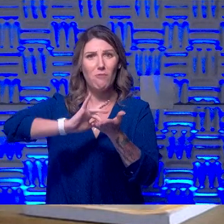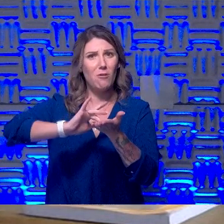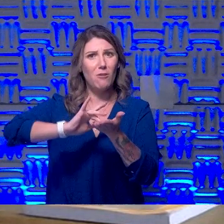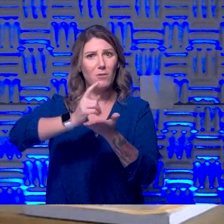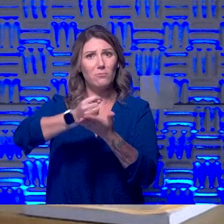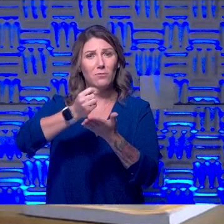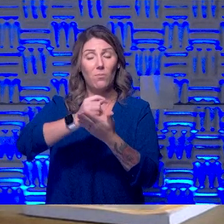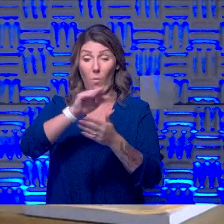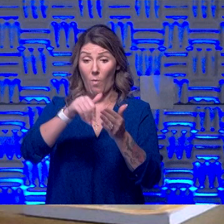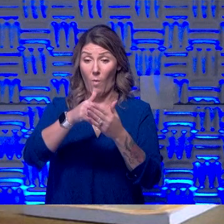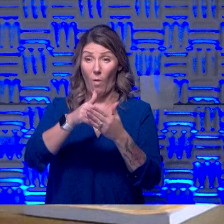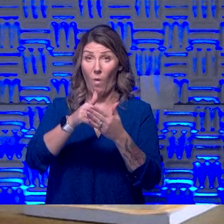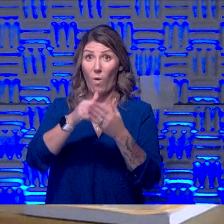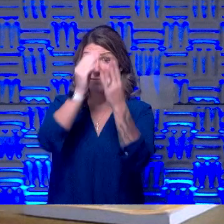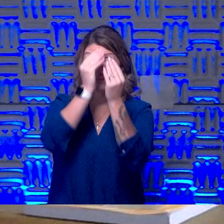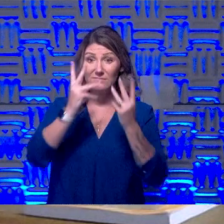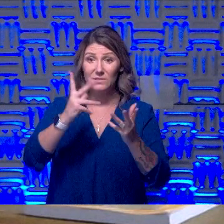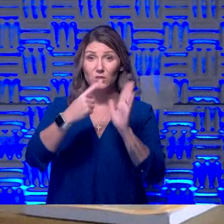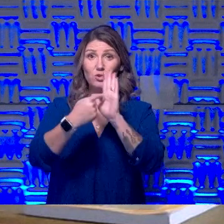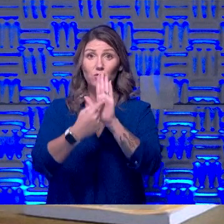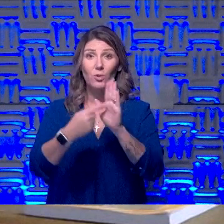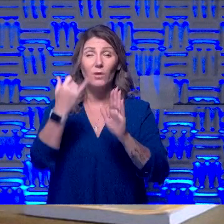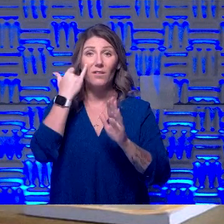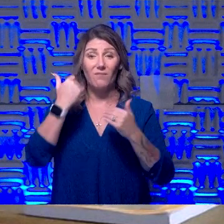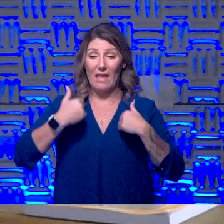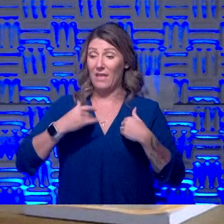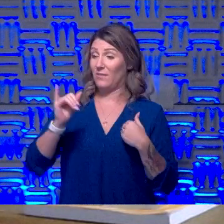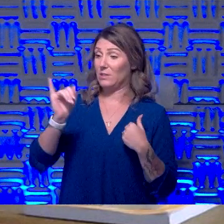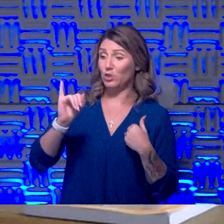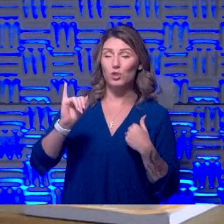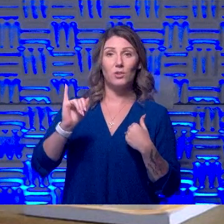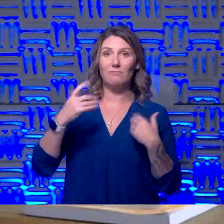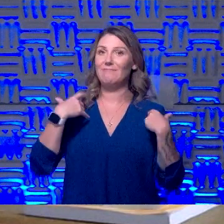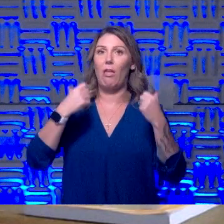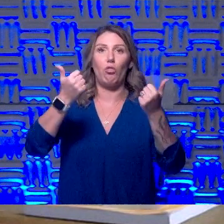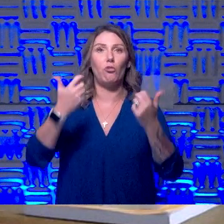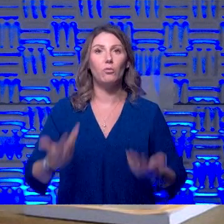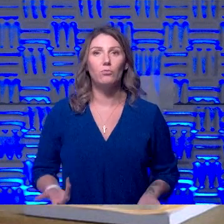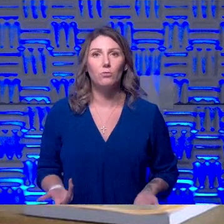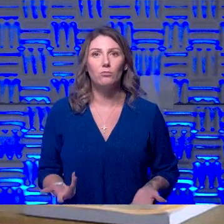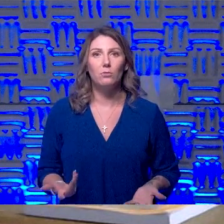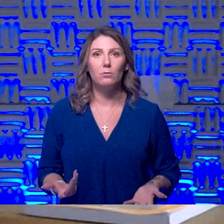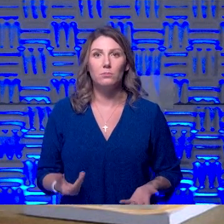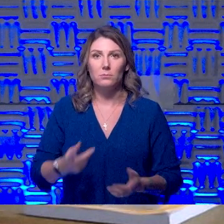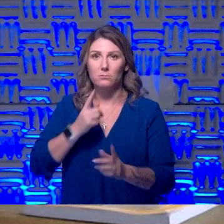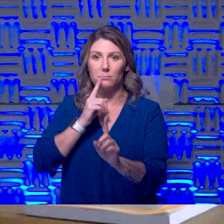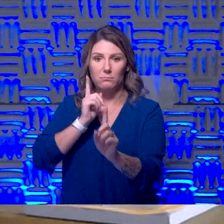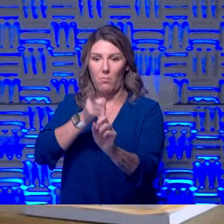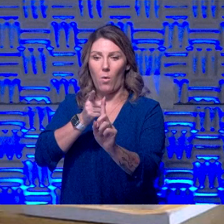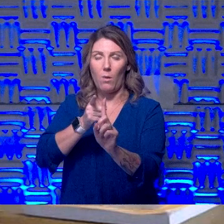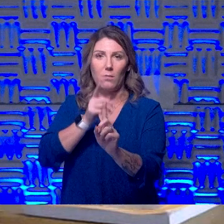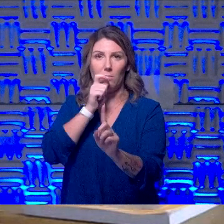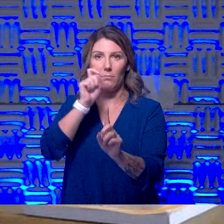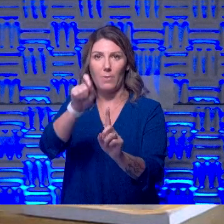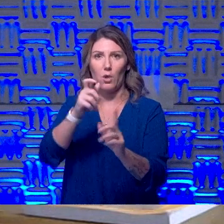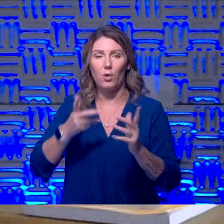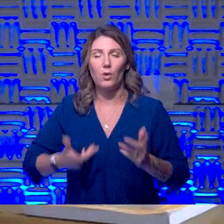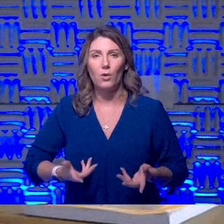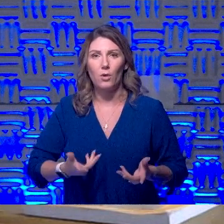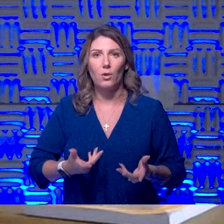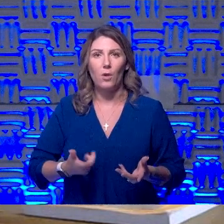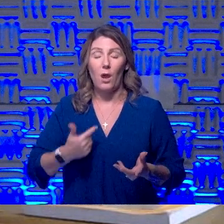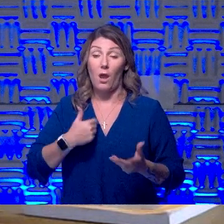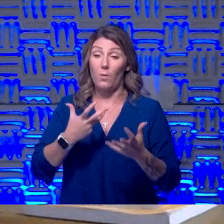that if you have insurance, you are healthier. That's the bottom line. So I want